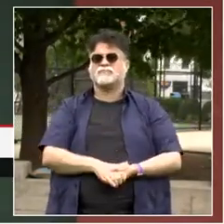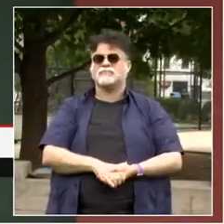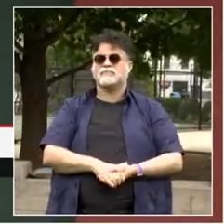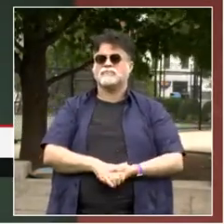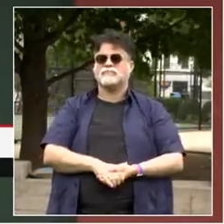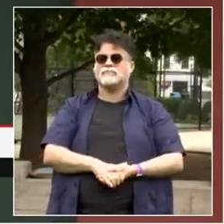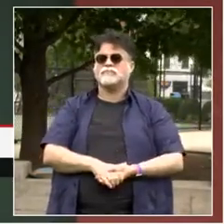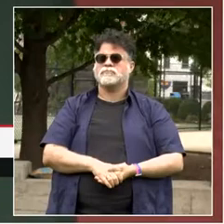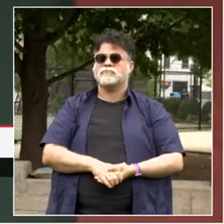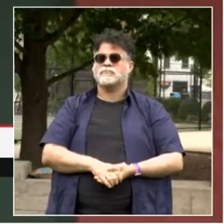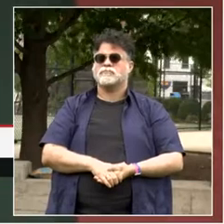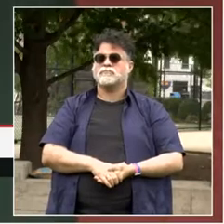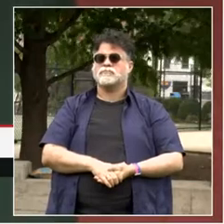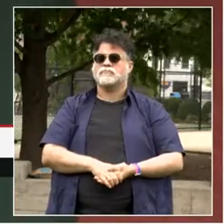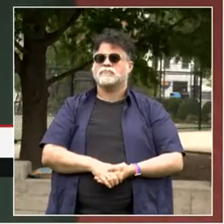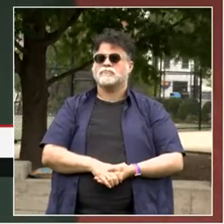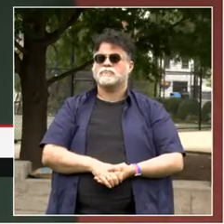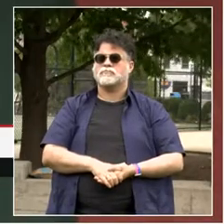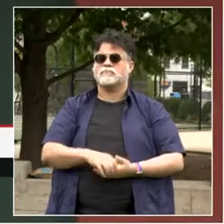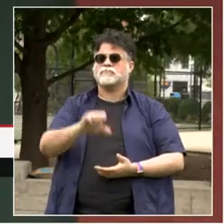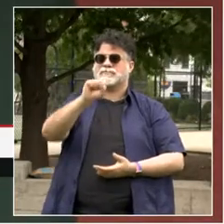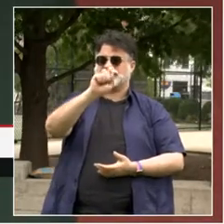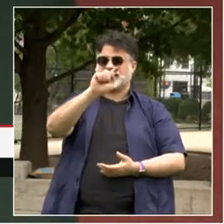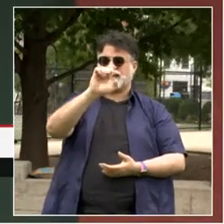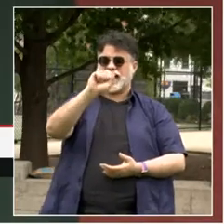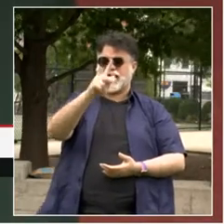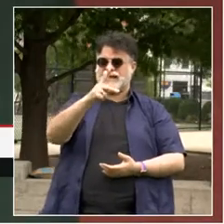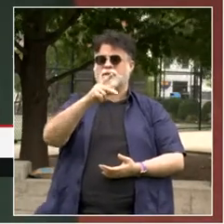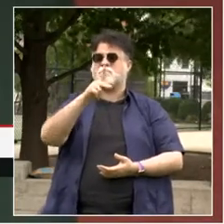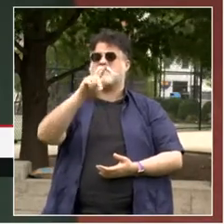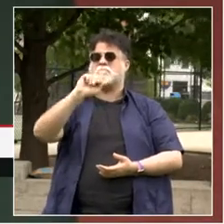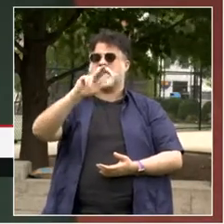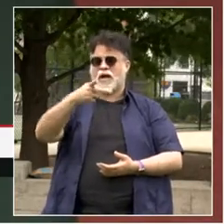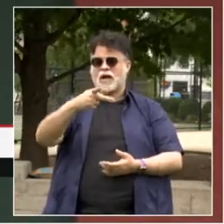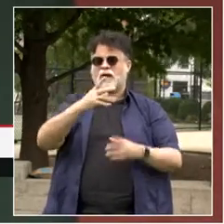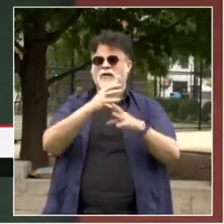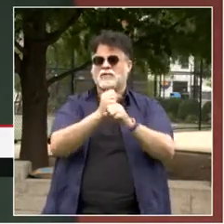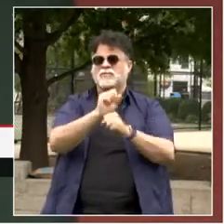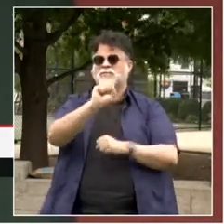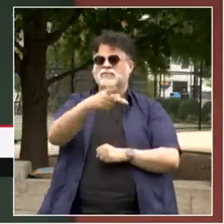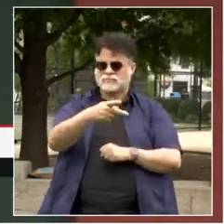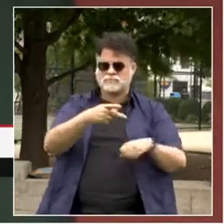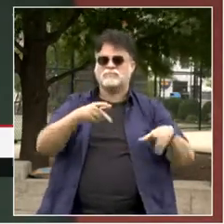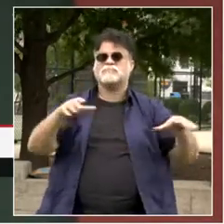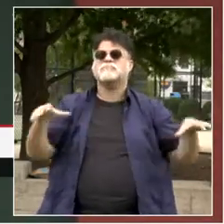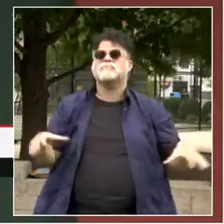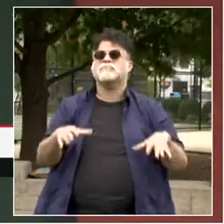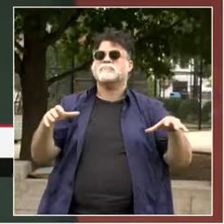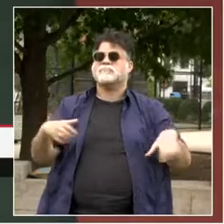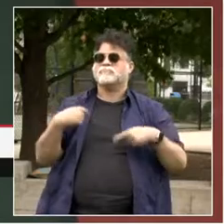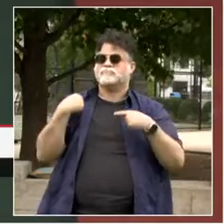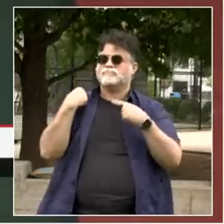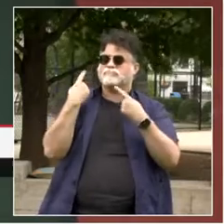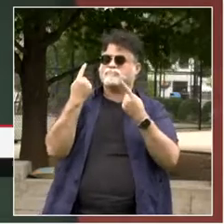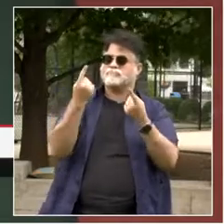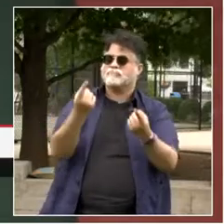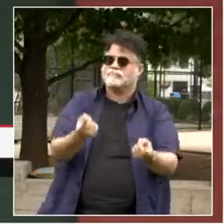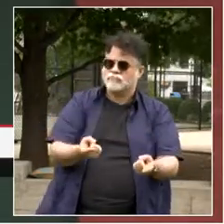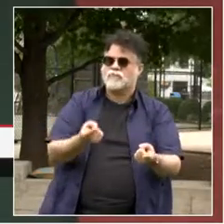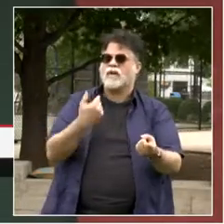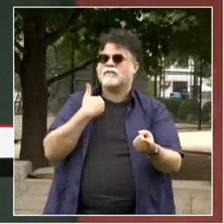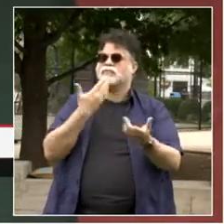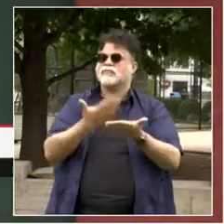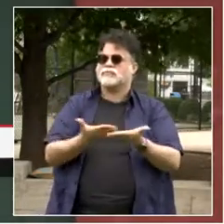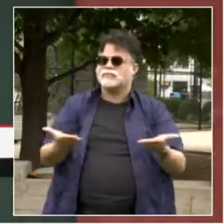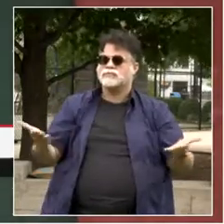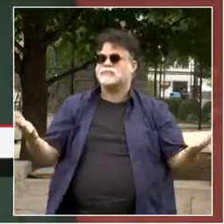Park Group are actively work towards achieving the park's great potential as a broader resource for education,